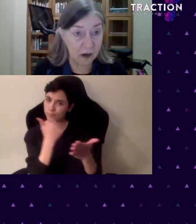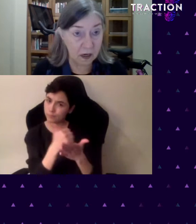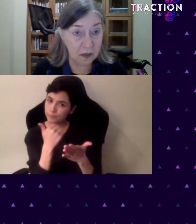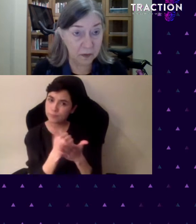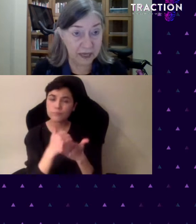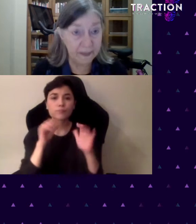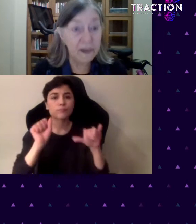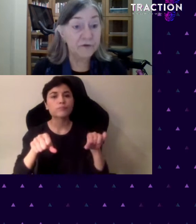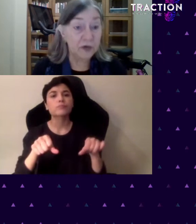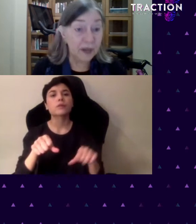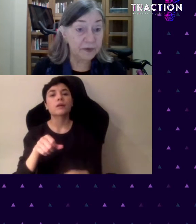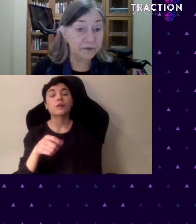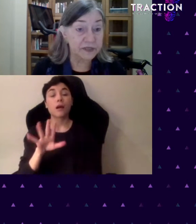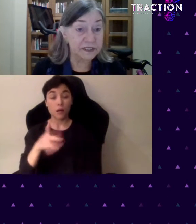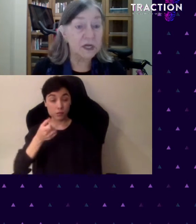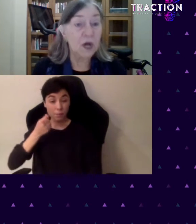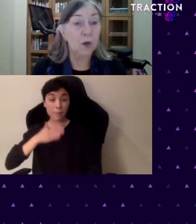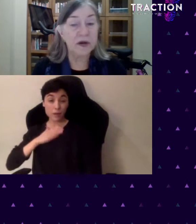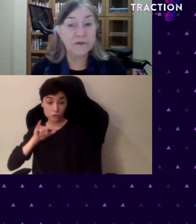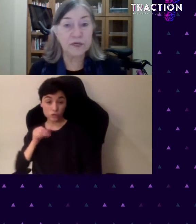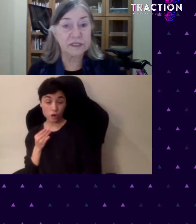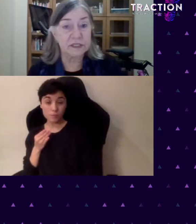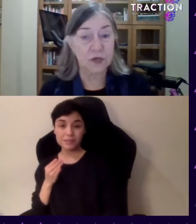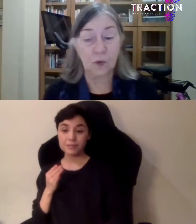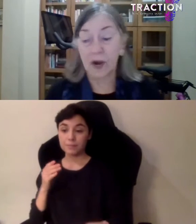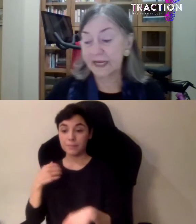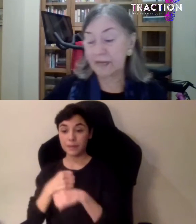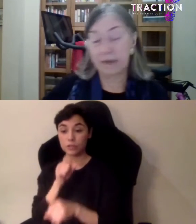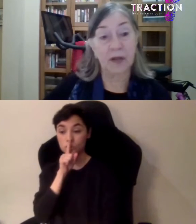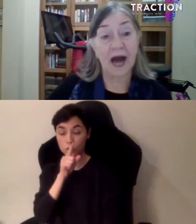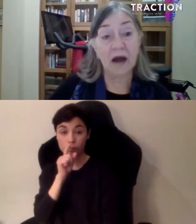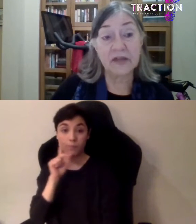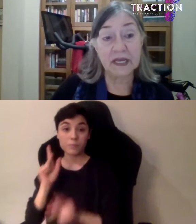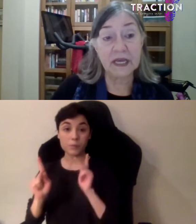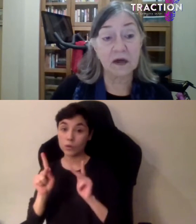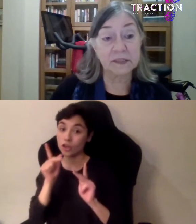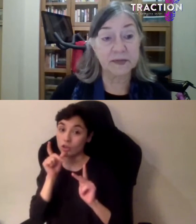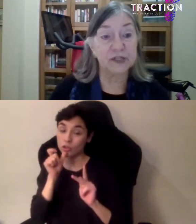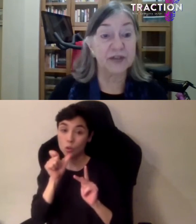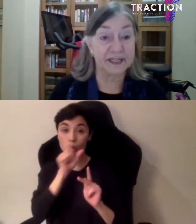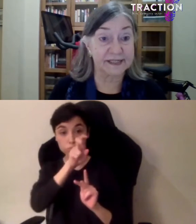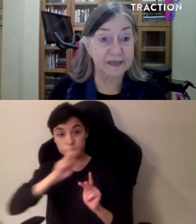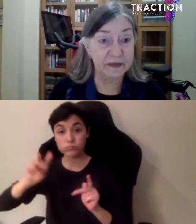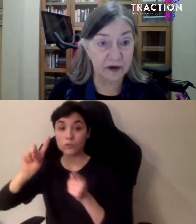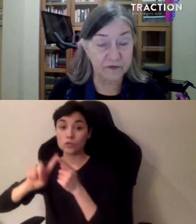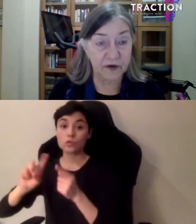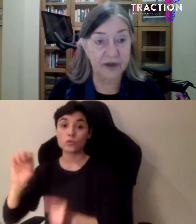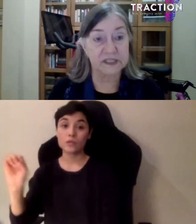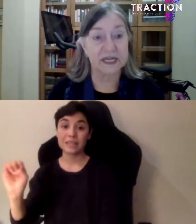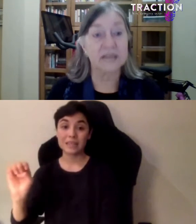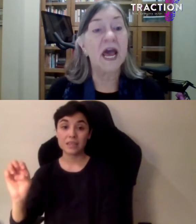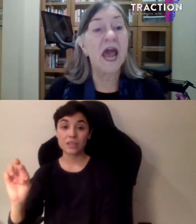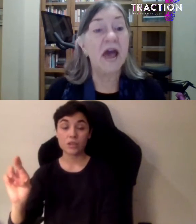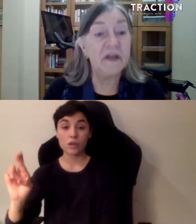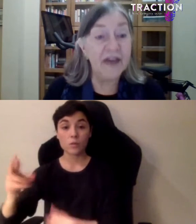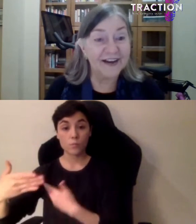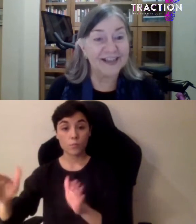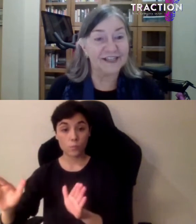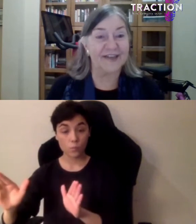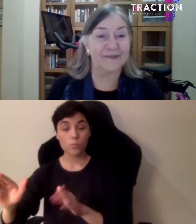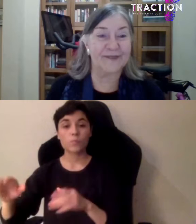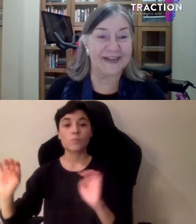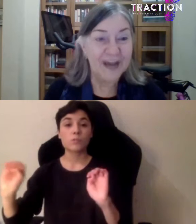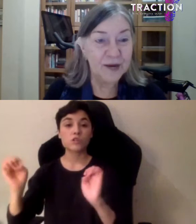of the ER, okay, for a couple of reasons. One of the reasons that you want to keep people out of the ER is because you get sick there, for heaven's sakes. And